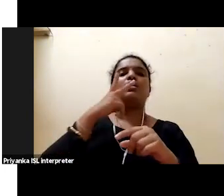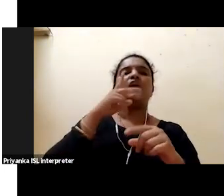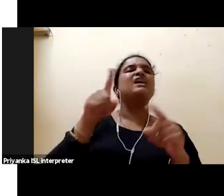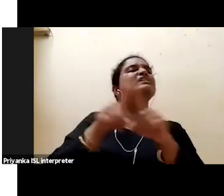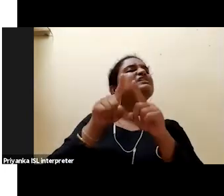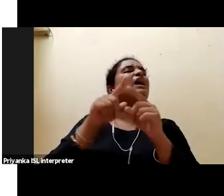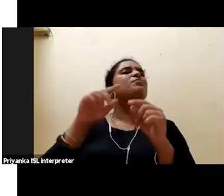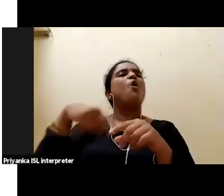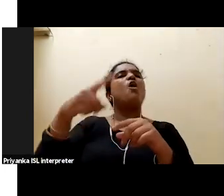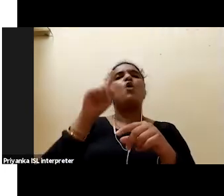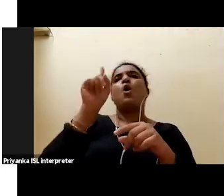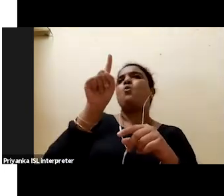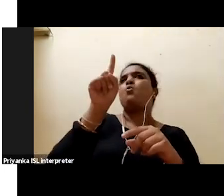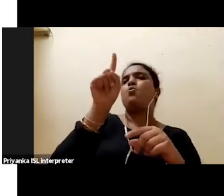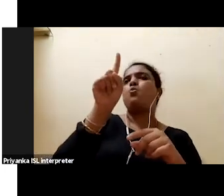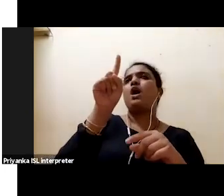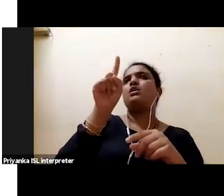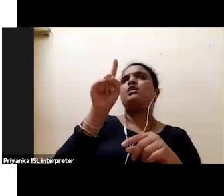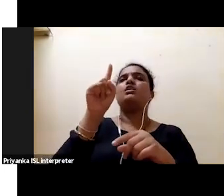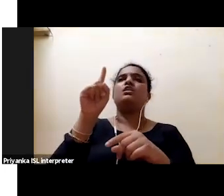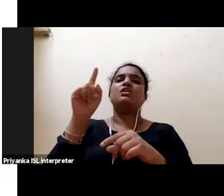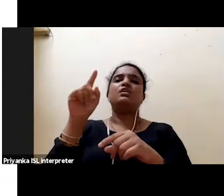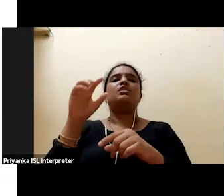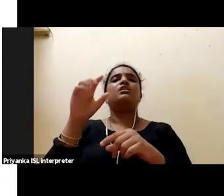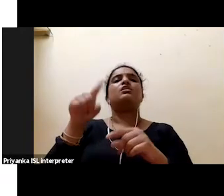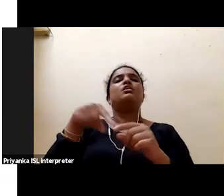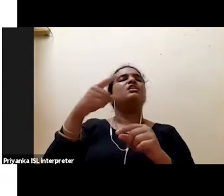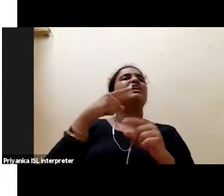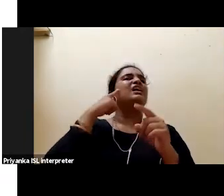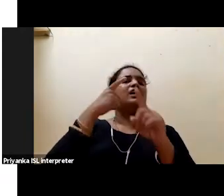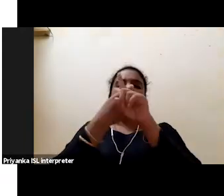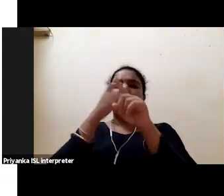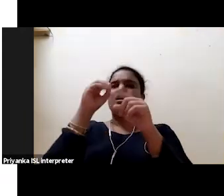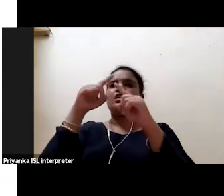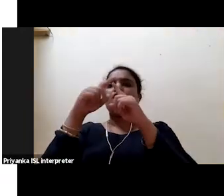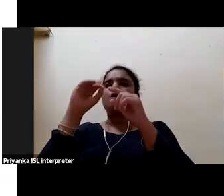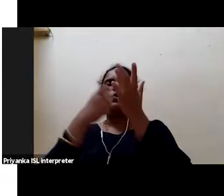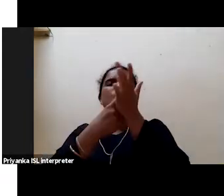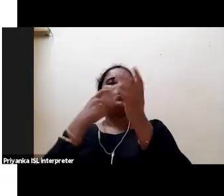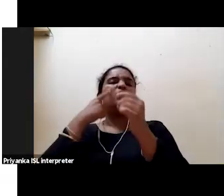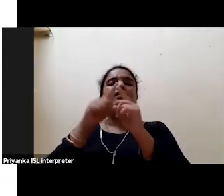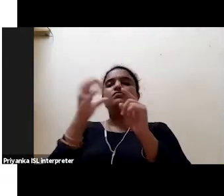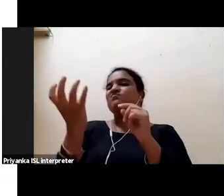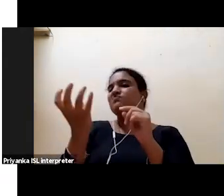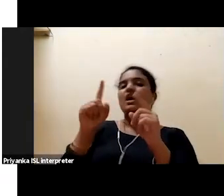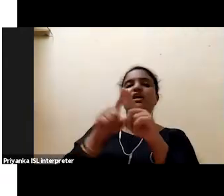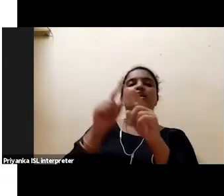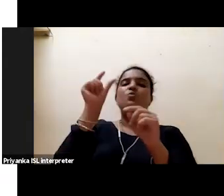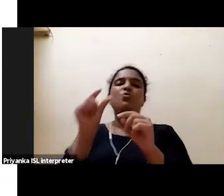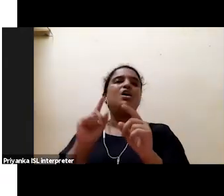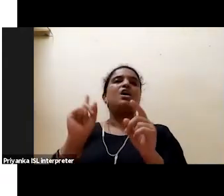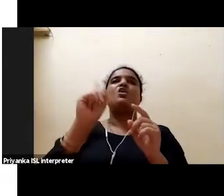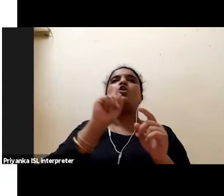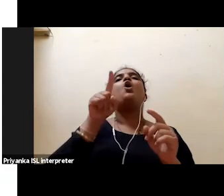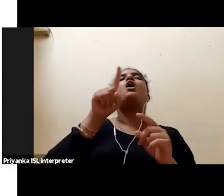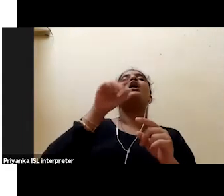bowl, because everyone's house katori is different, and it will not turn out. If you are giving a proper recipe, you